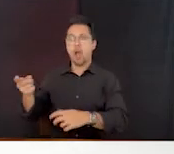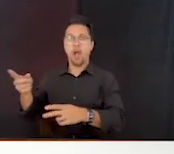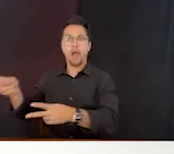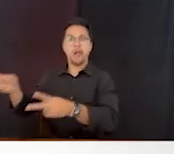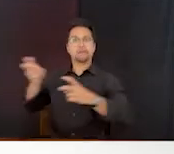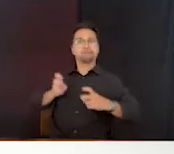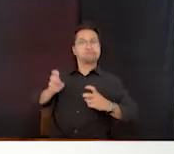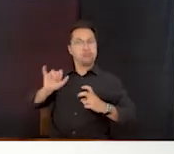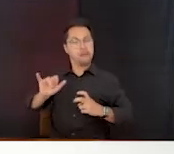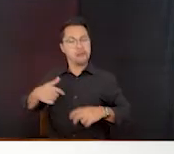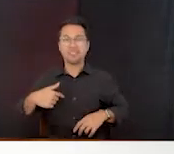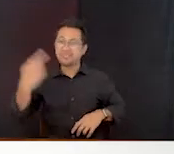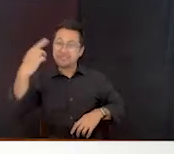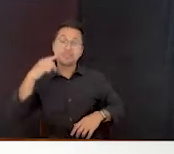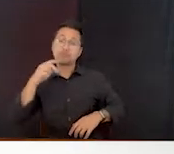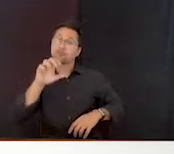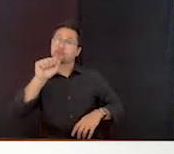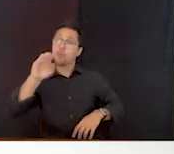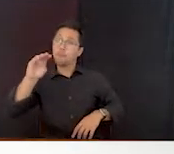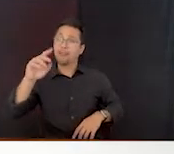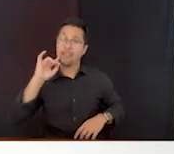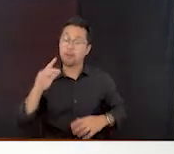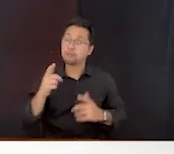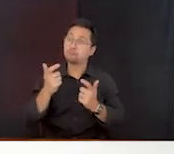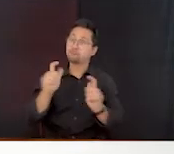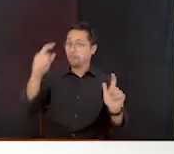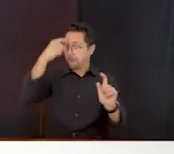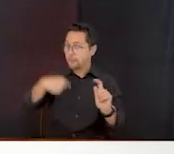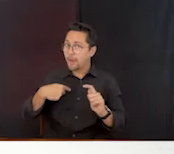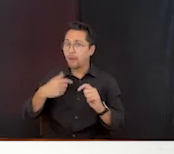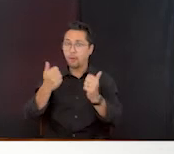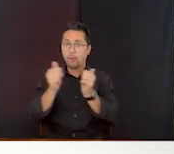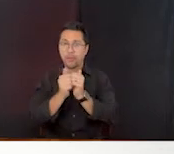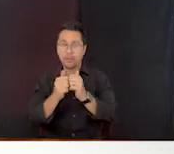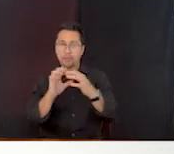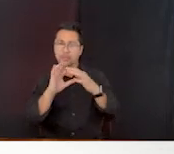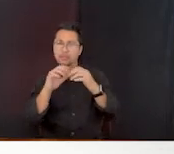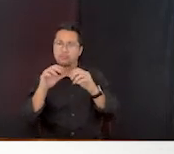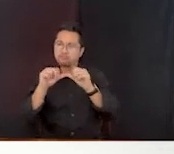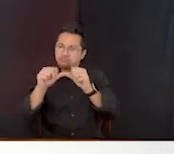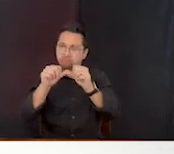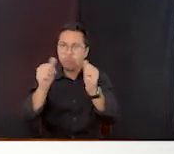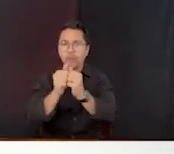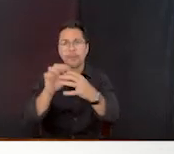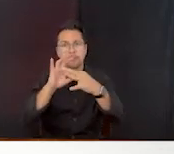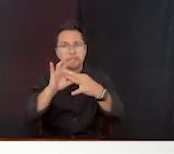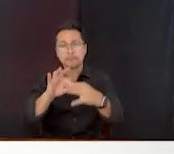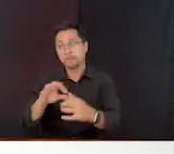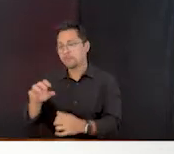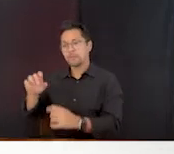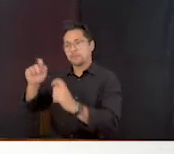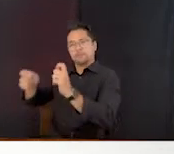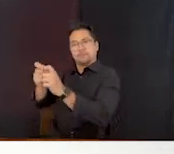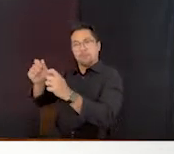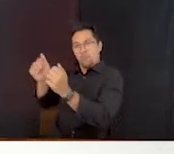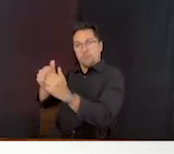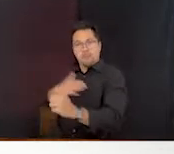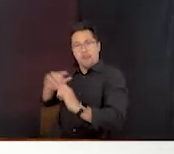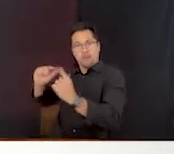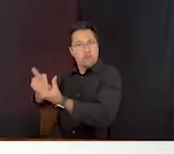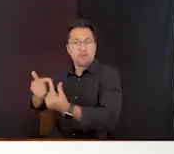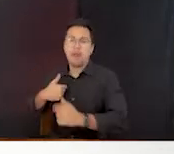huge for me in maintaining relationships, especially with this group. I was very lucky that I already had